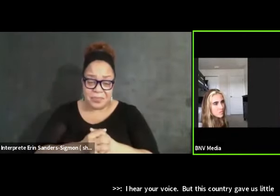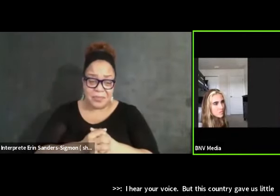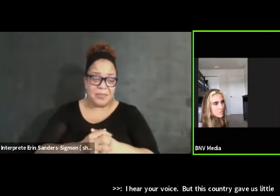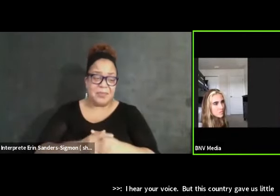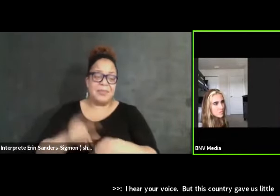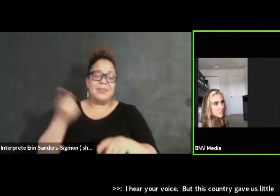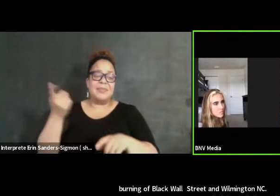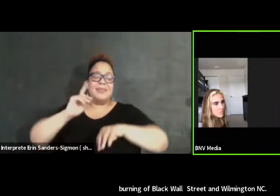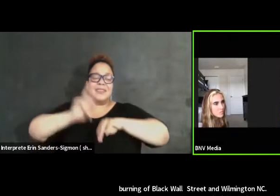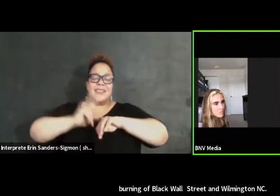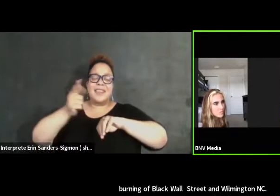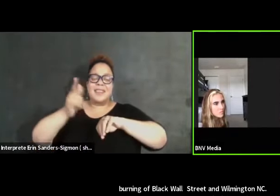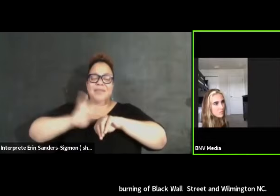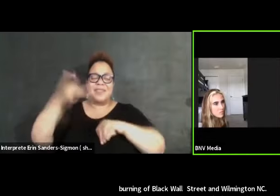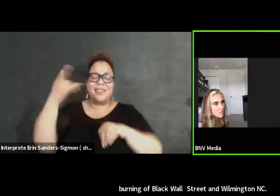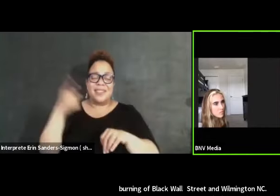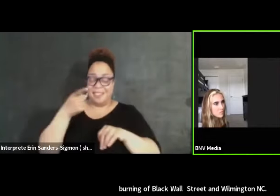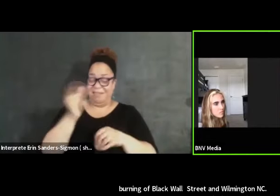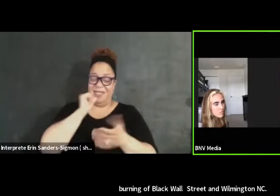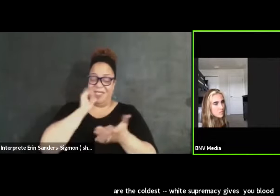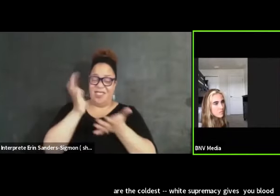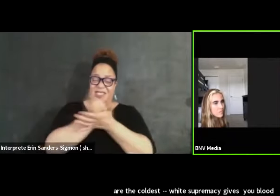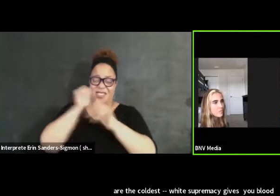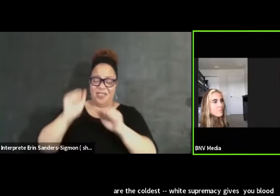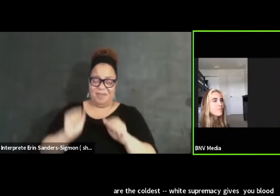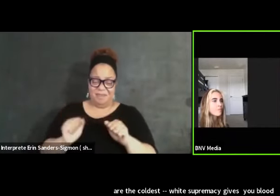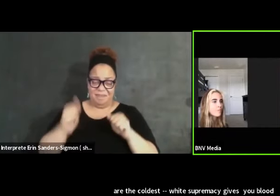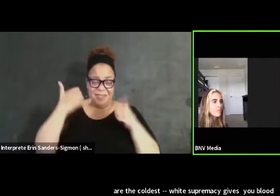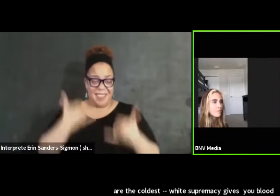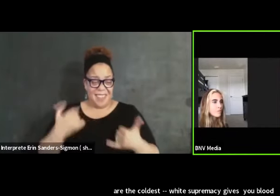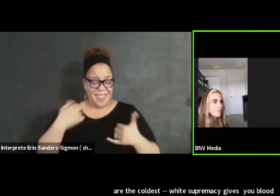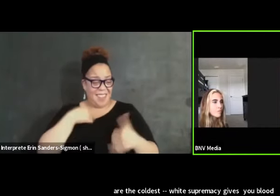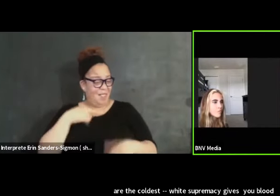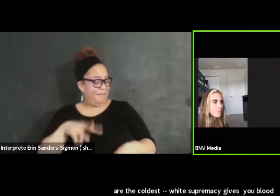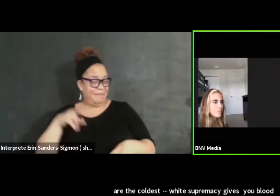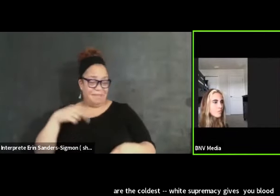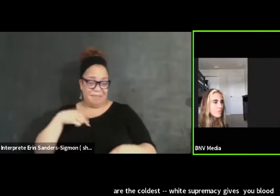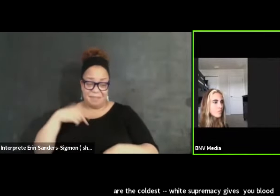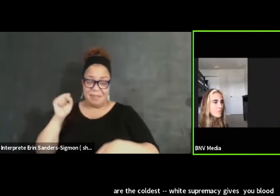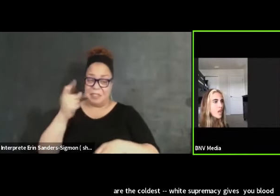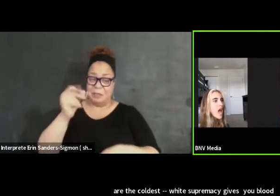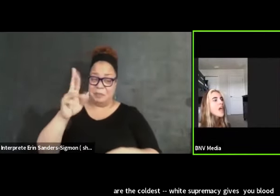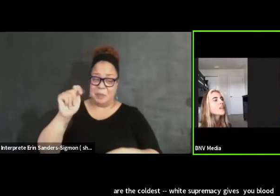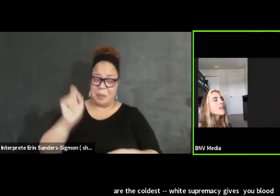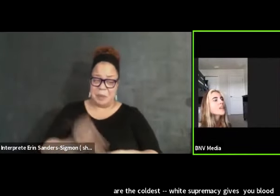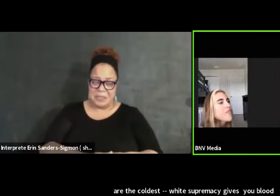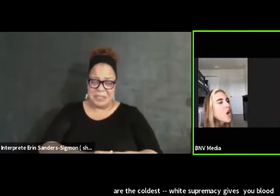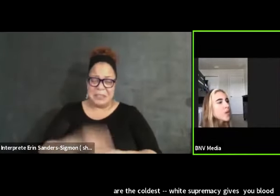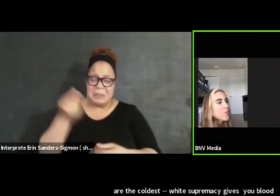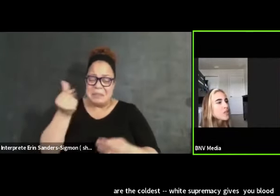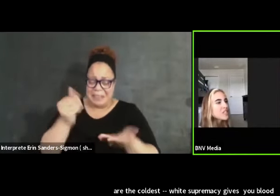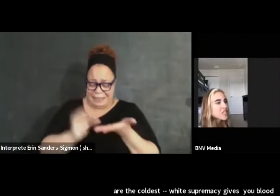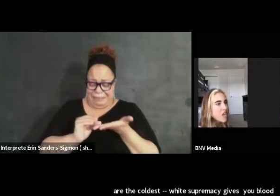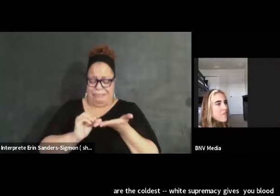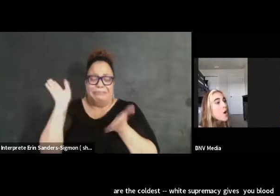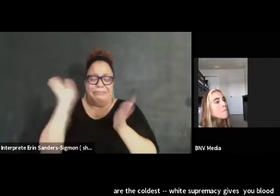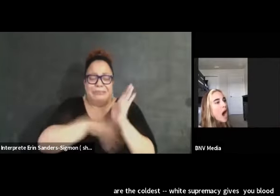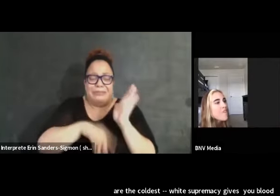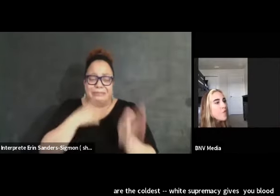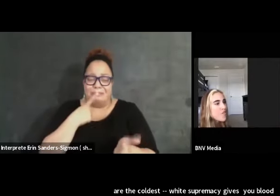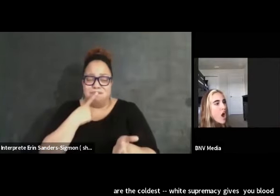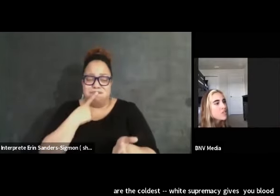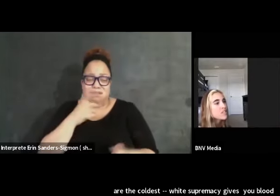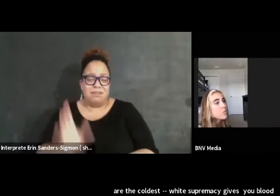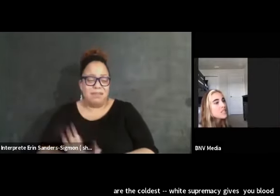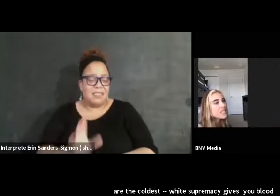precision, and we're left to fight over meager welfare provisions. Ghettos were all this country had to offer. You're the only ones to suffer.